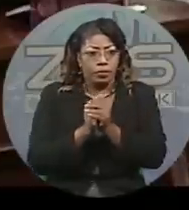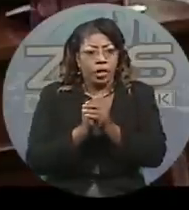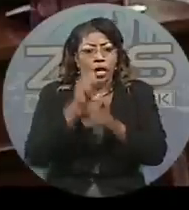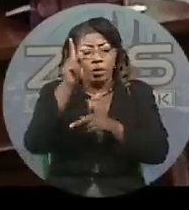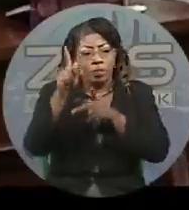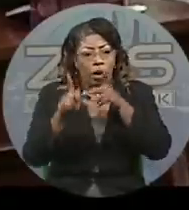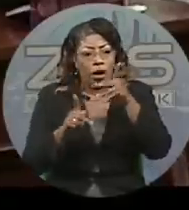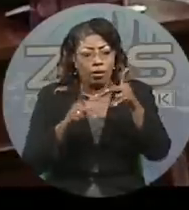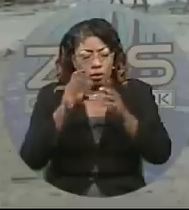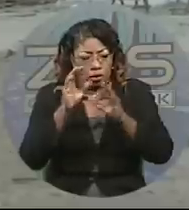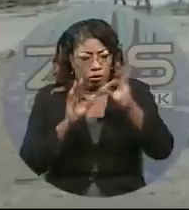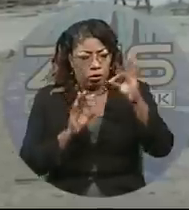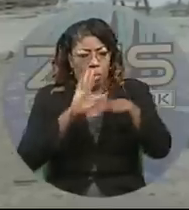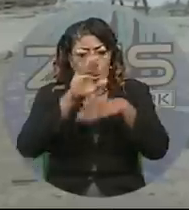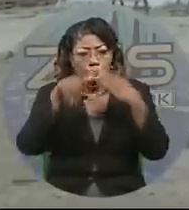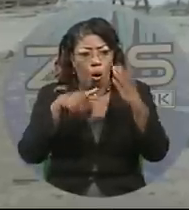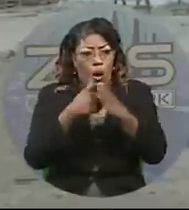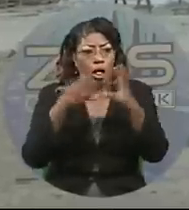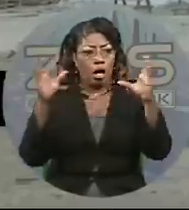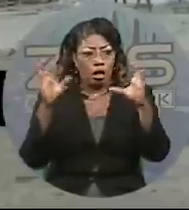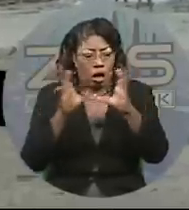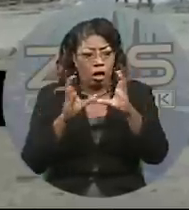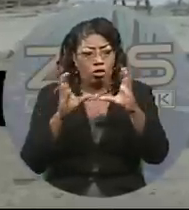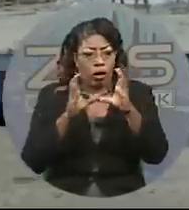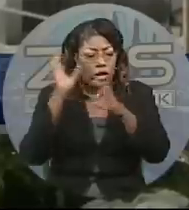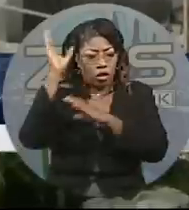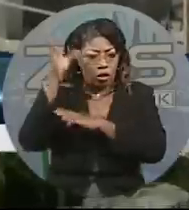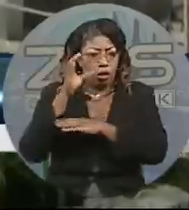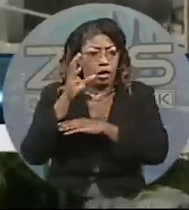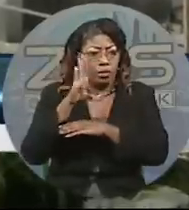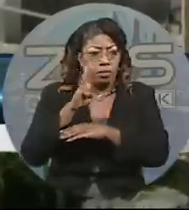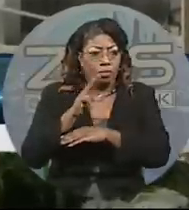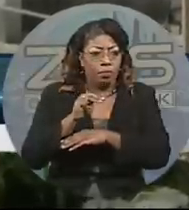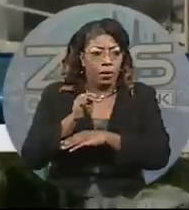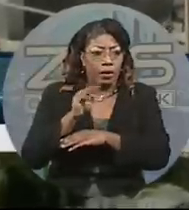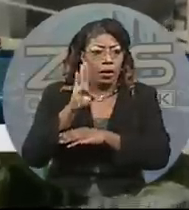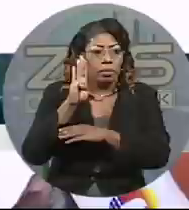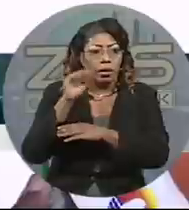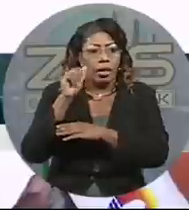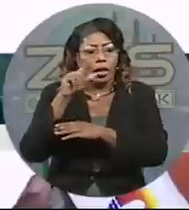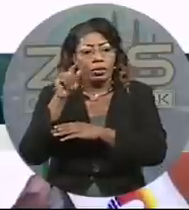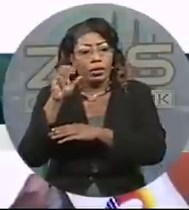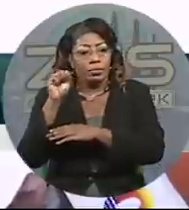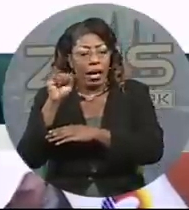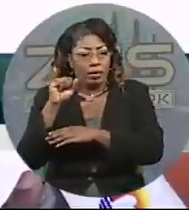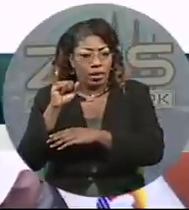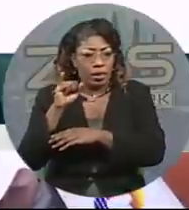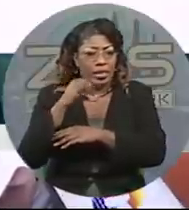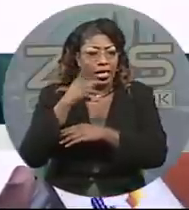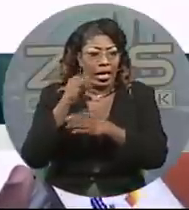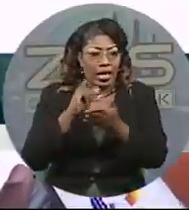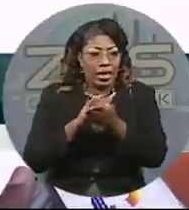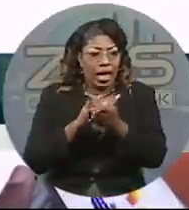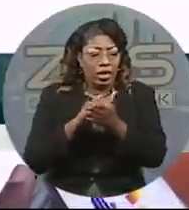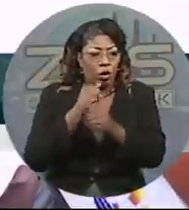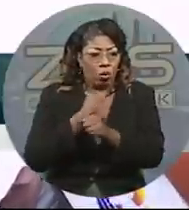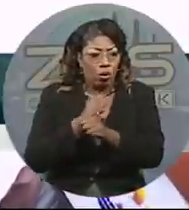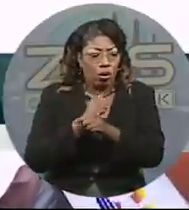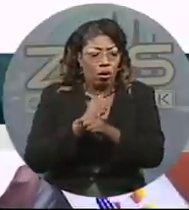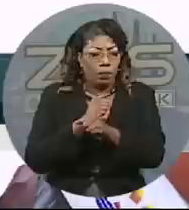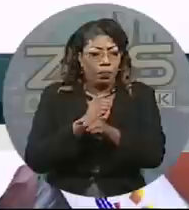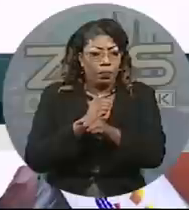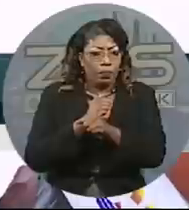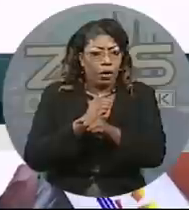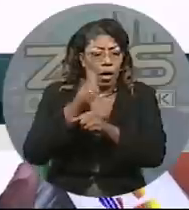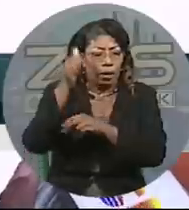public hearing into all contracts concerning BAMSI is being positively received by the Minister of State for Works, Arnold